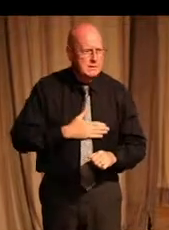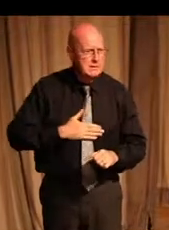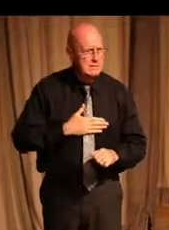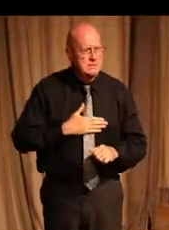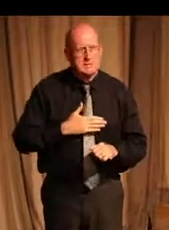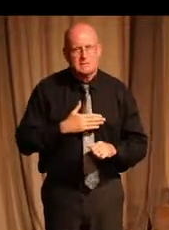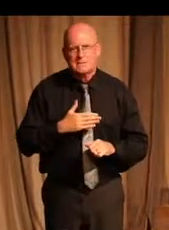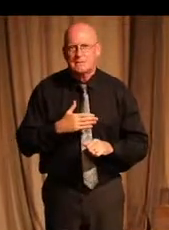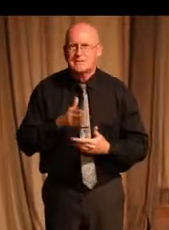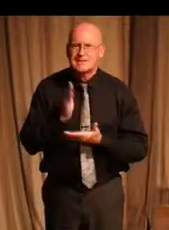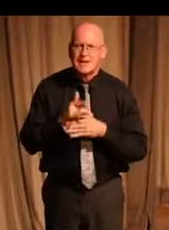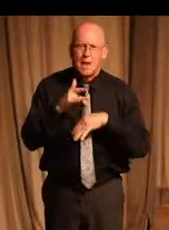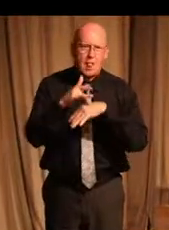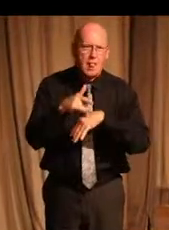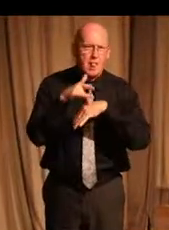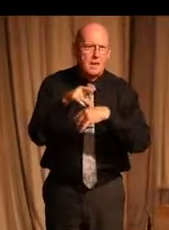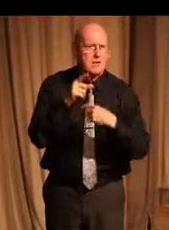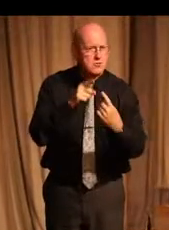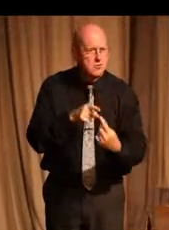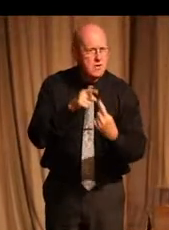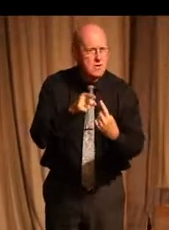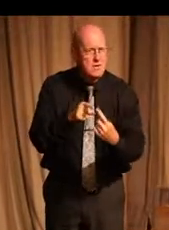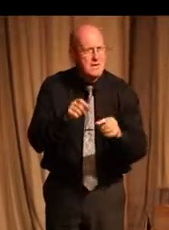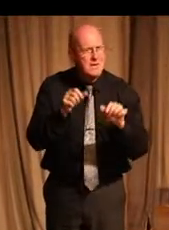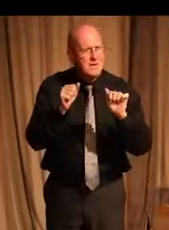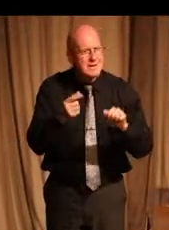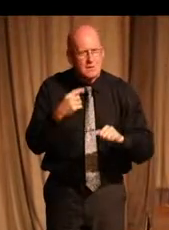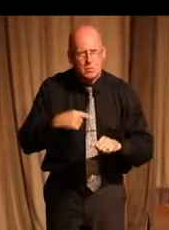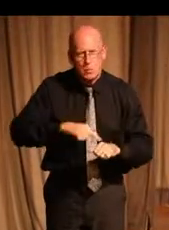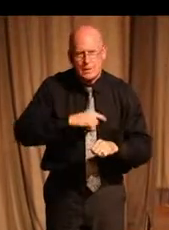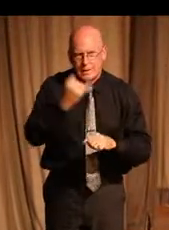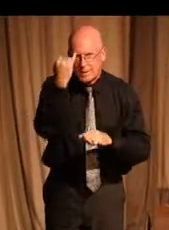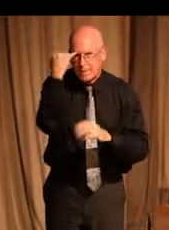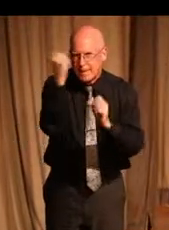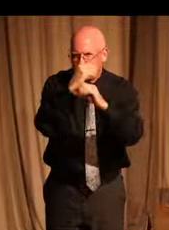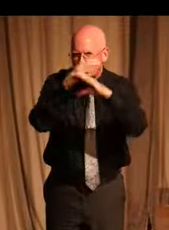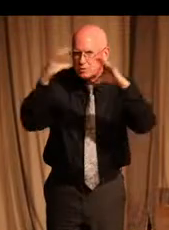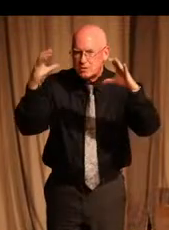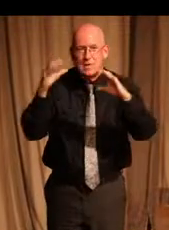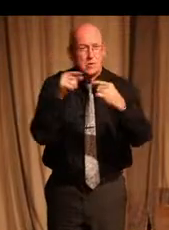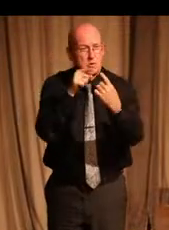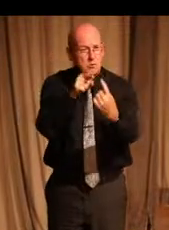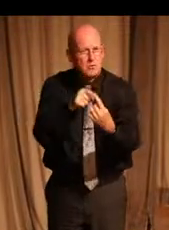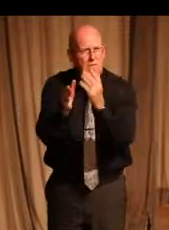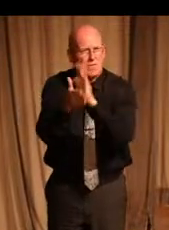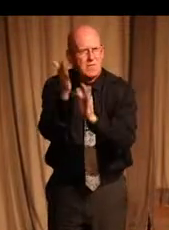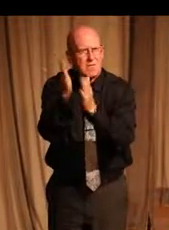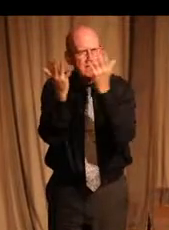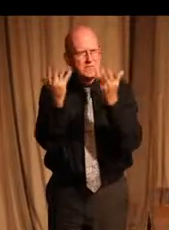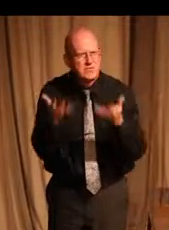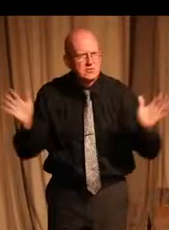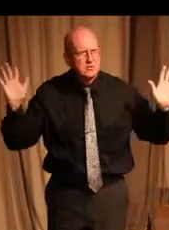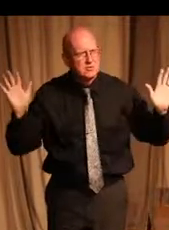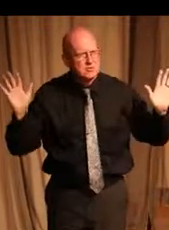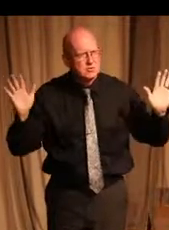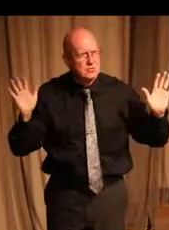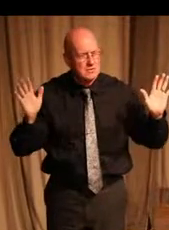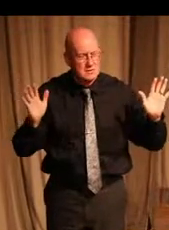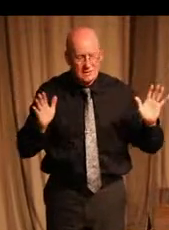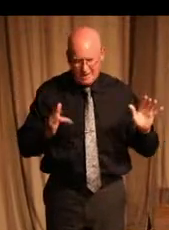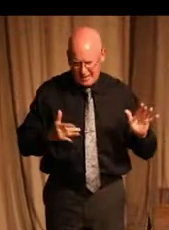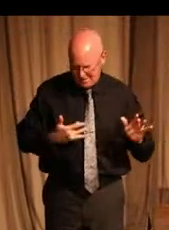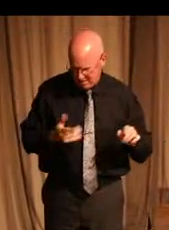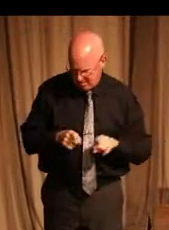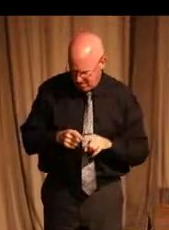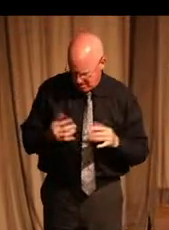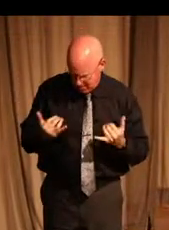the struggle, though? Can we imagine beyond the struggle? Like, I feel like the urgency of now